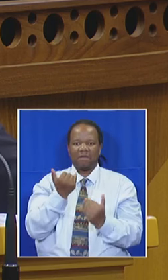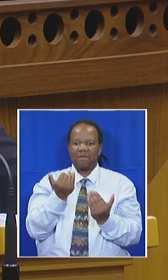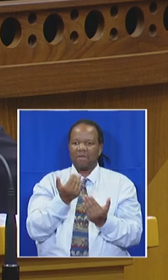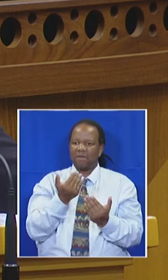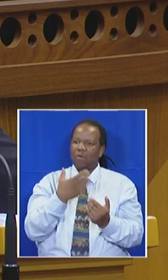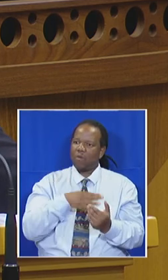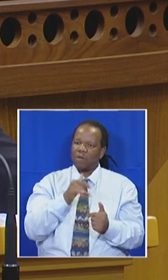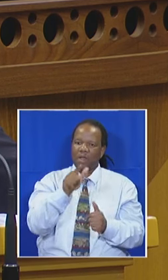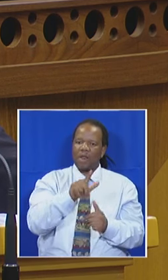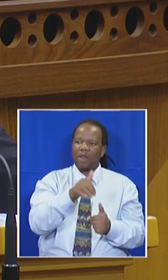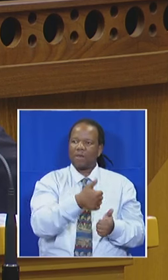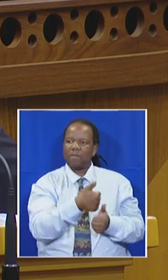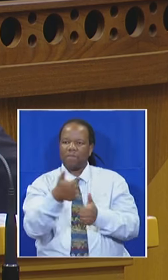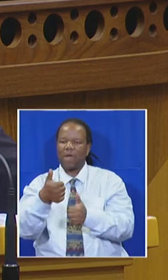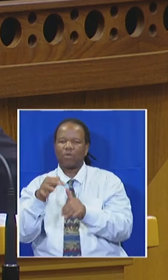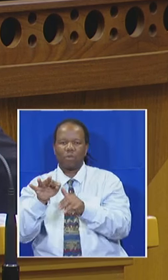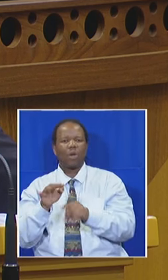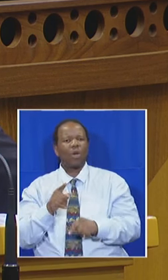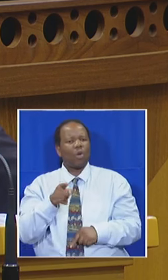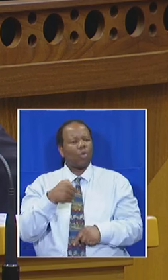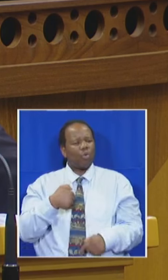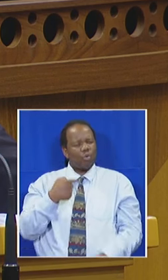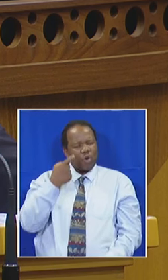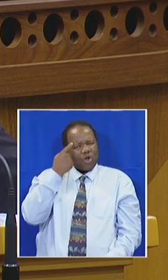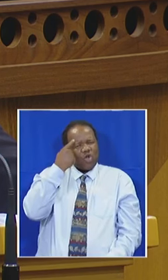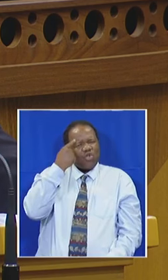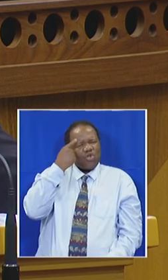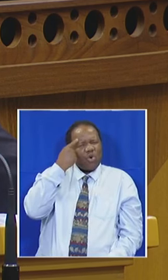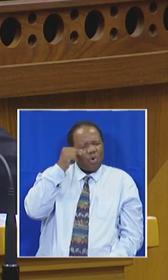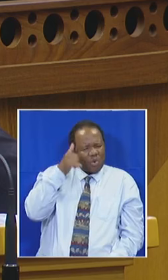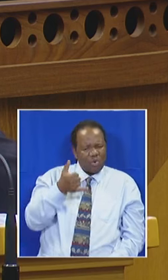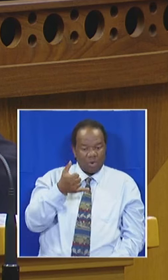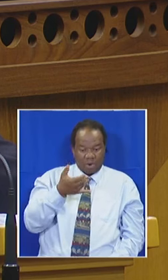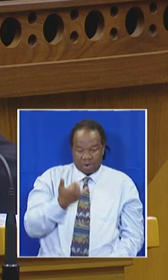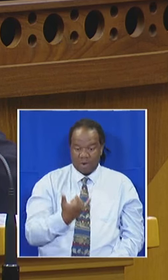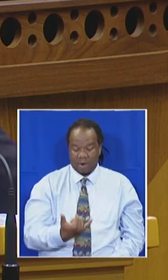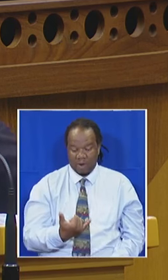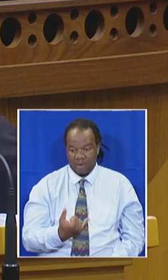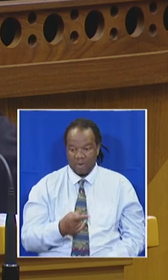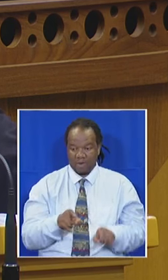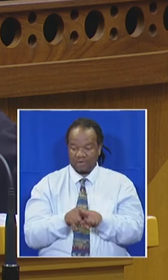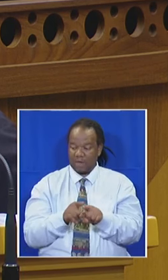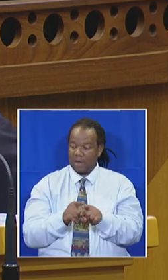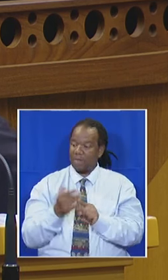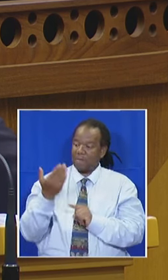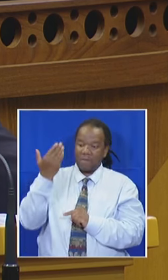emlandweni kanye namanje ami kanye nalabo